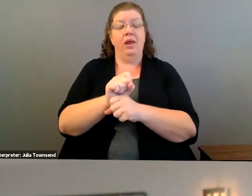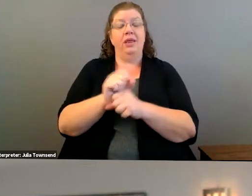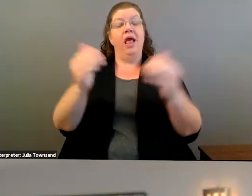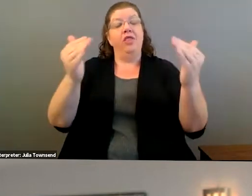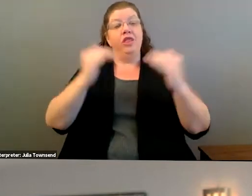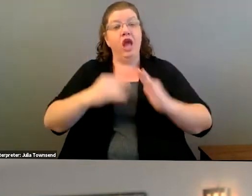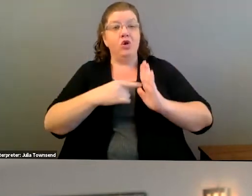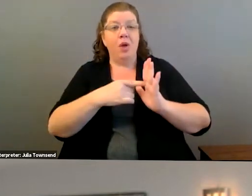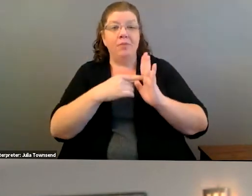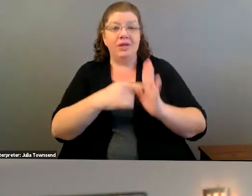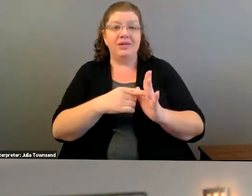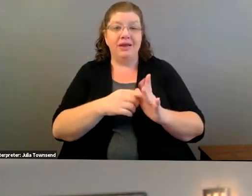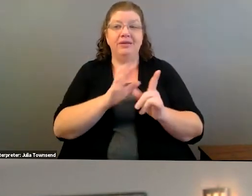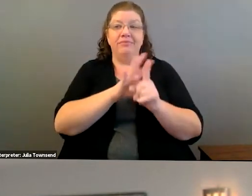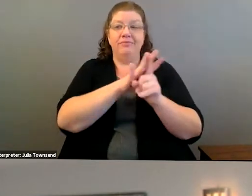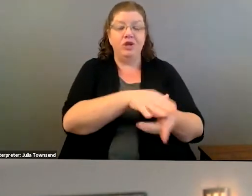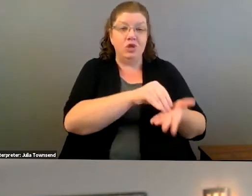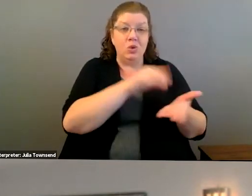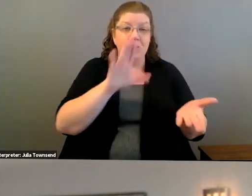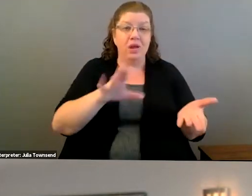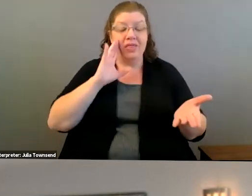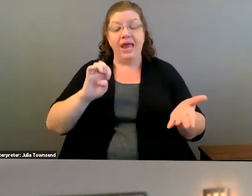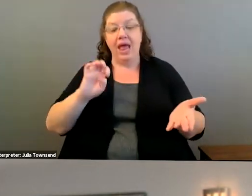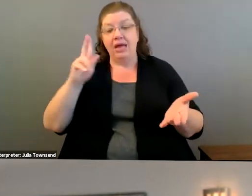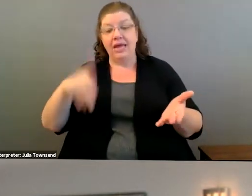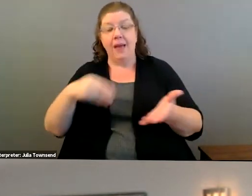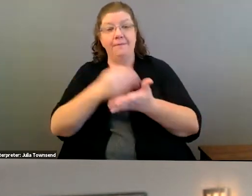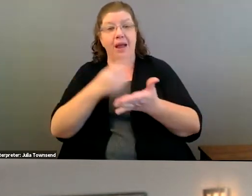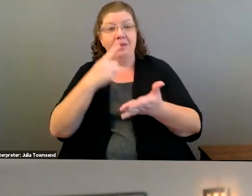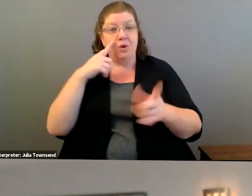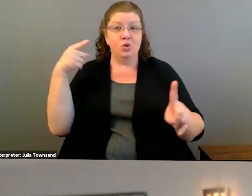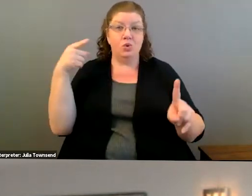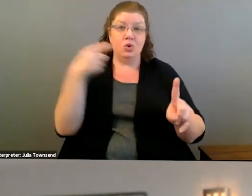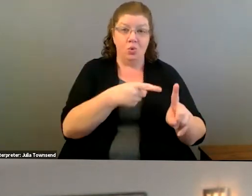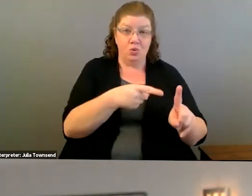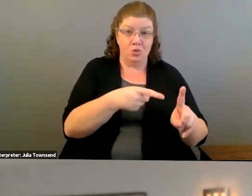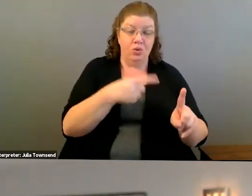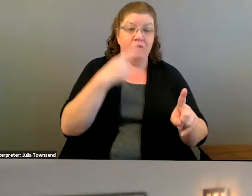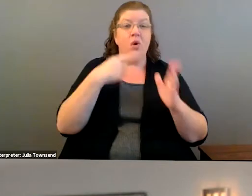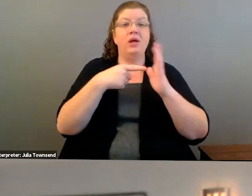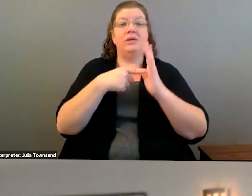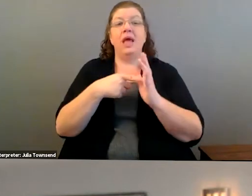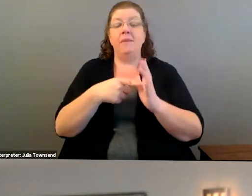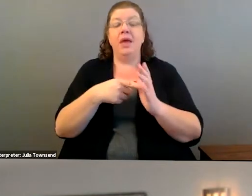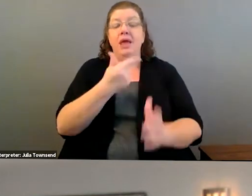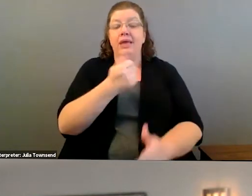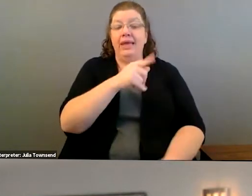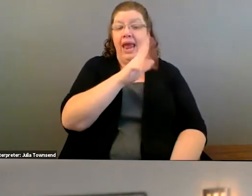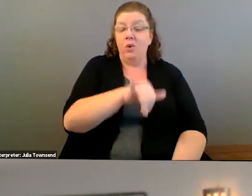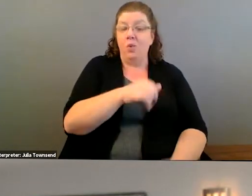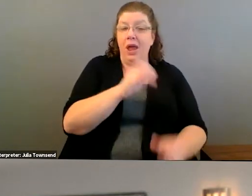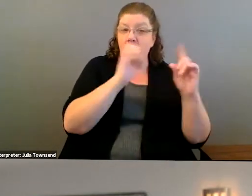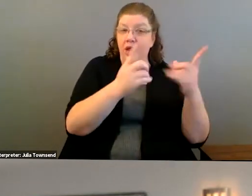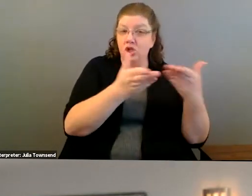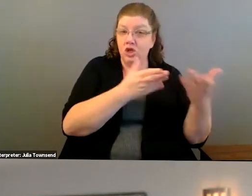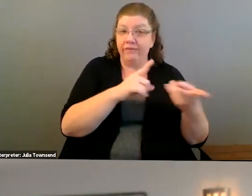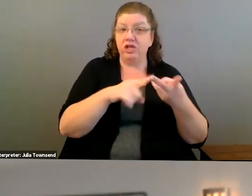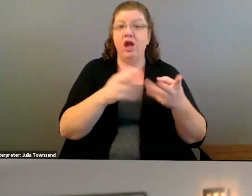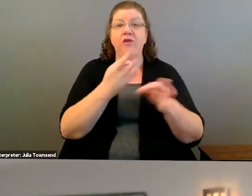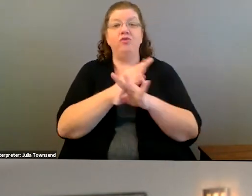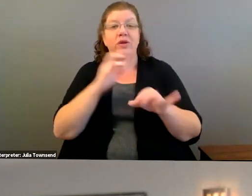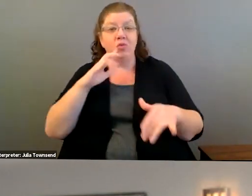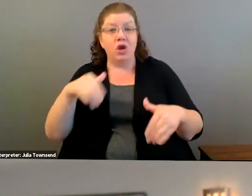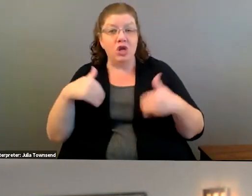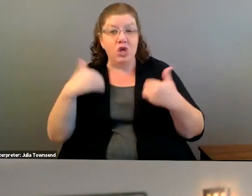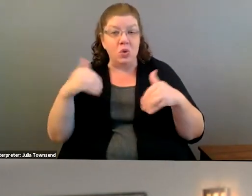underrepresented students that LCAP monies is supposed to go to. For example, Gateway Education Services, Freedom for Youth,